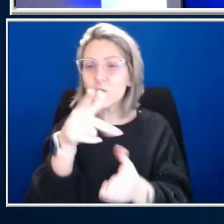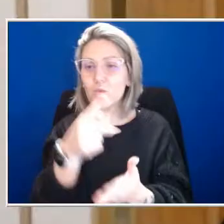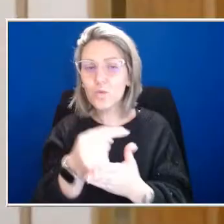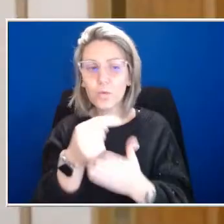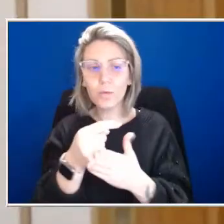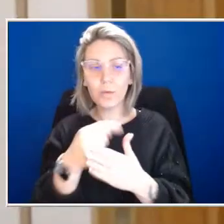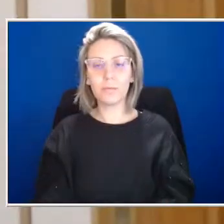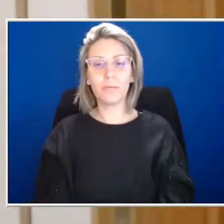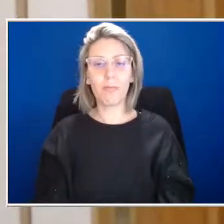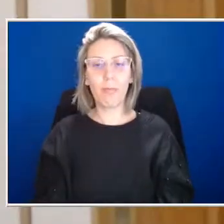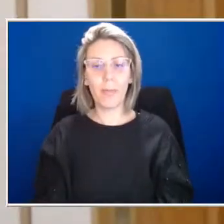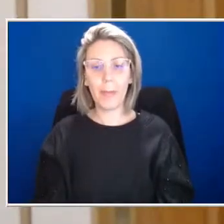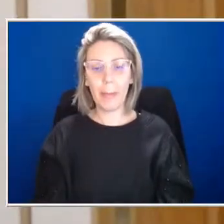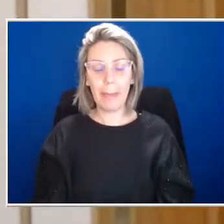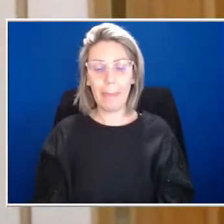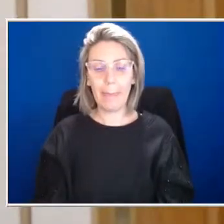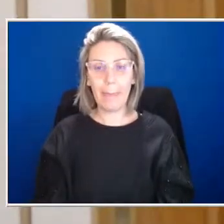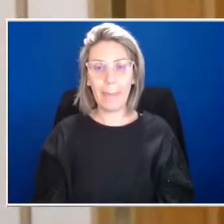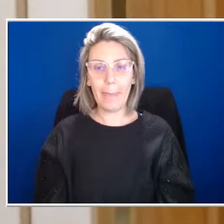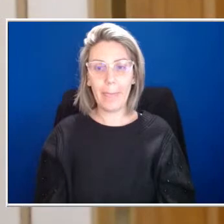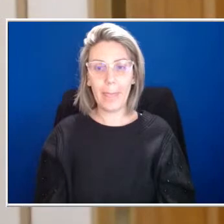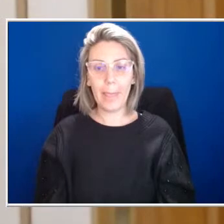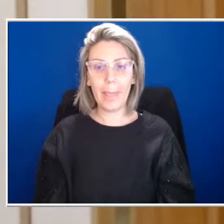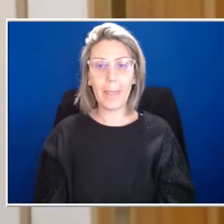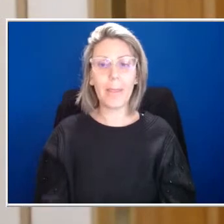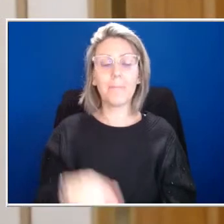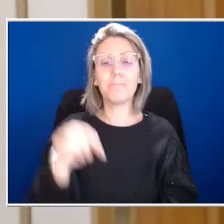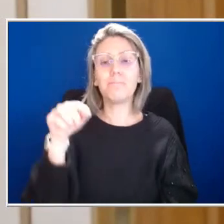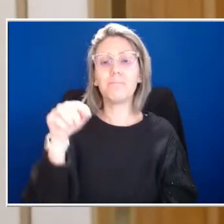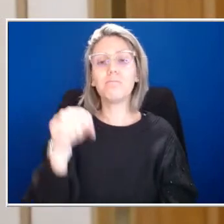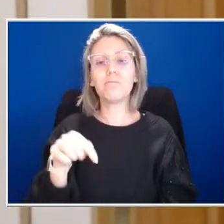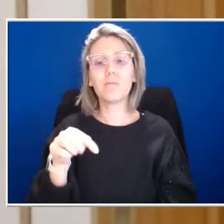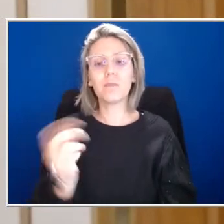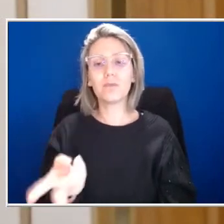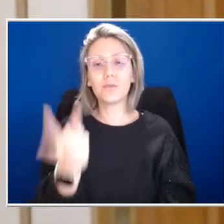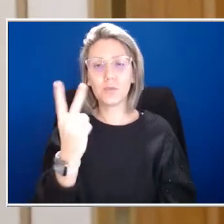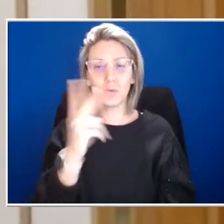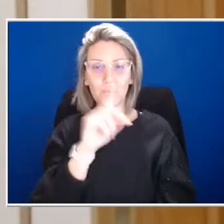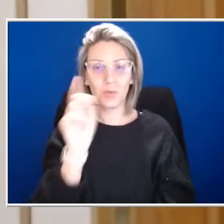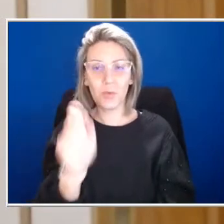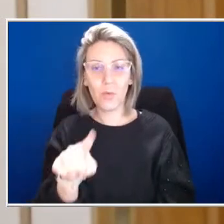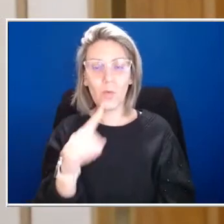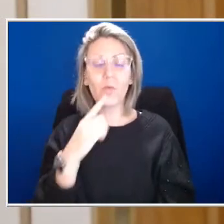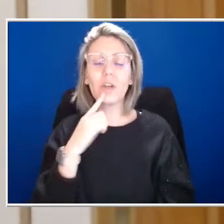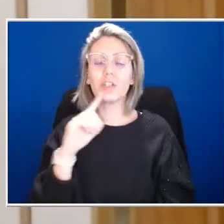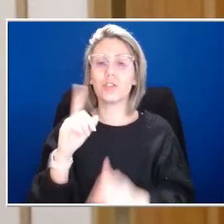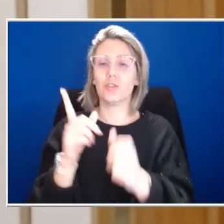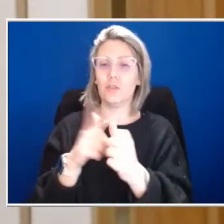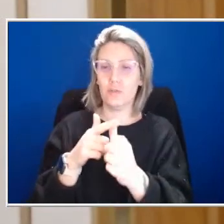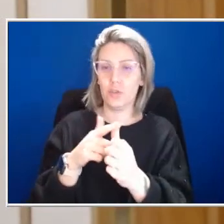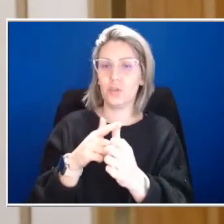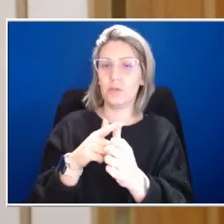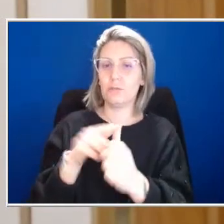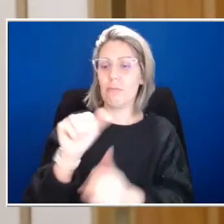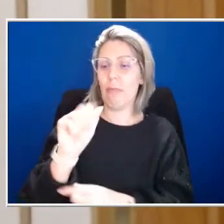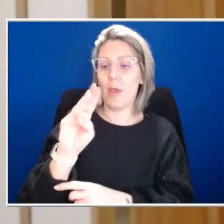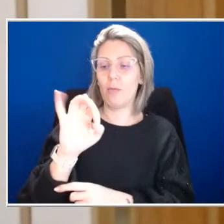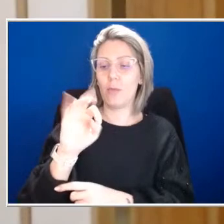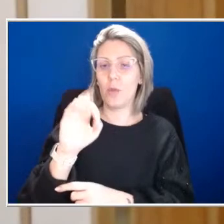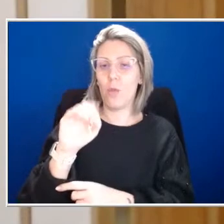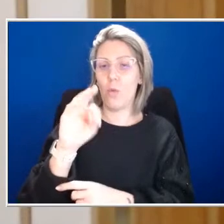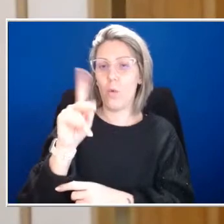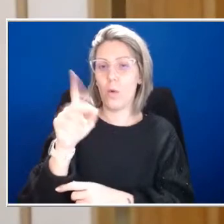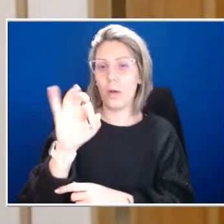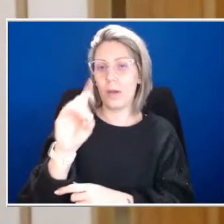Okay, so Maggie, this is actually two questions. So first, amyloid program, we have one of the largest in the whole